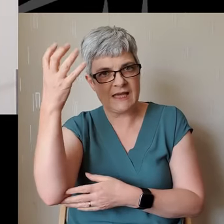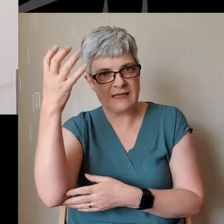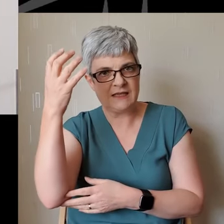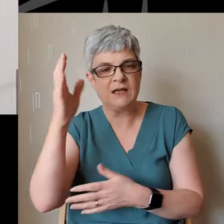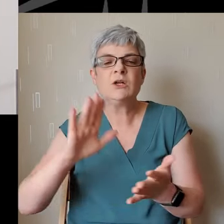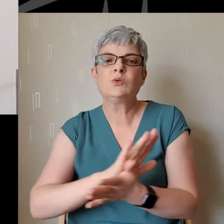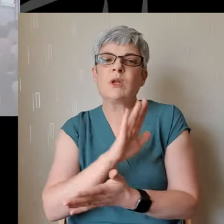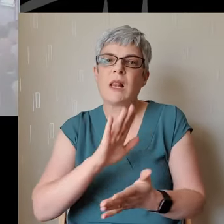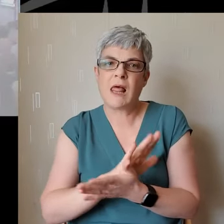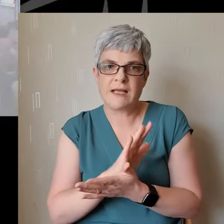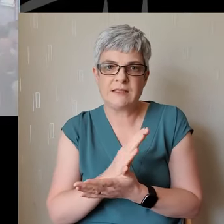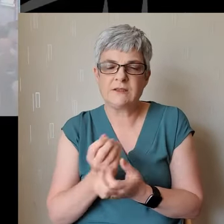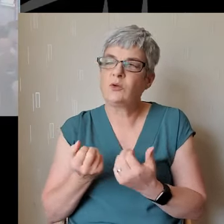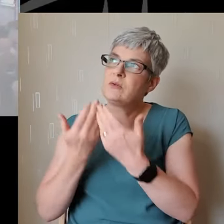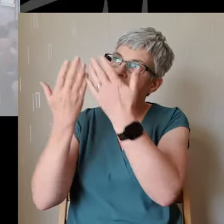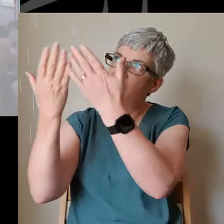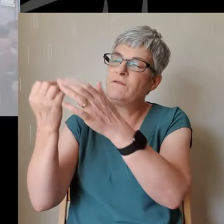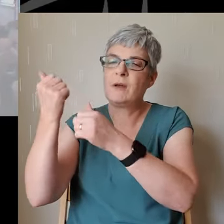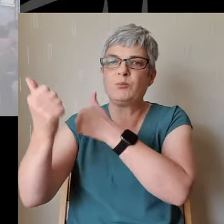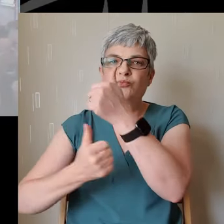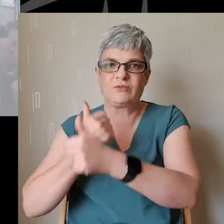praise.